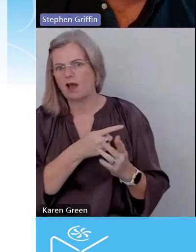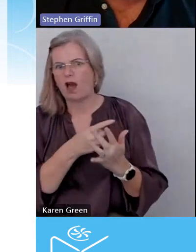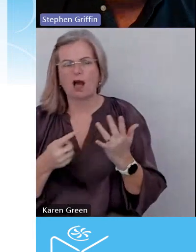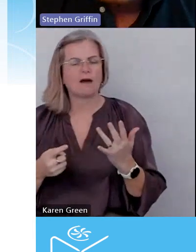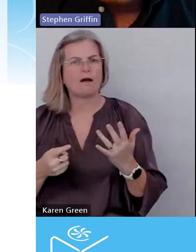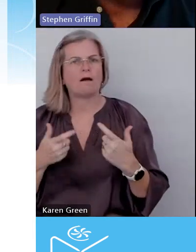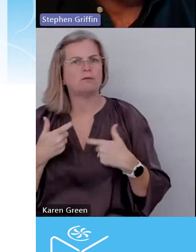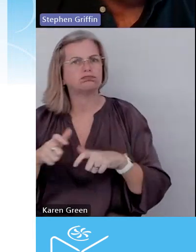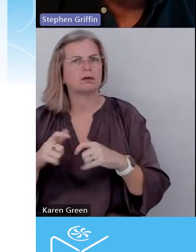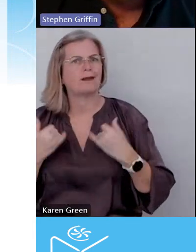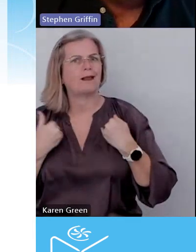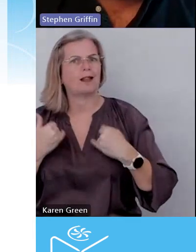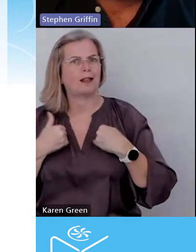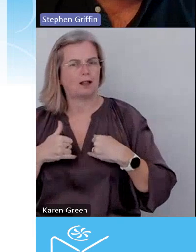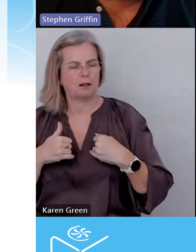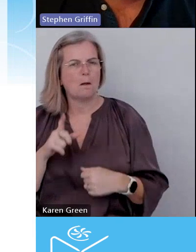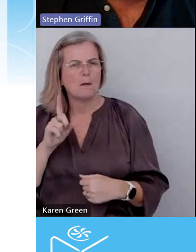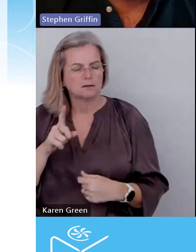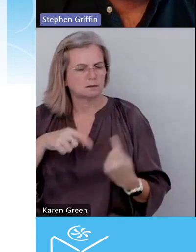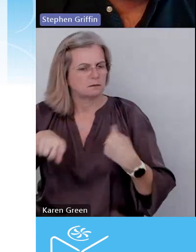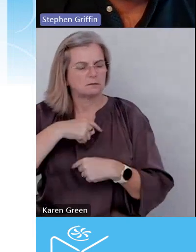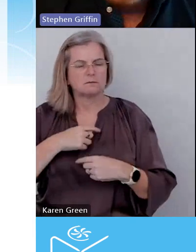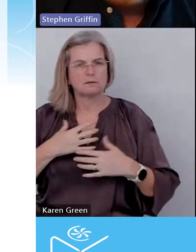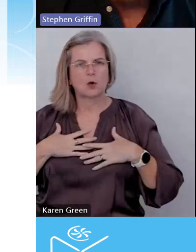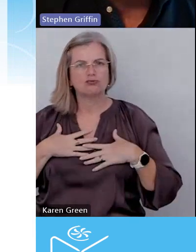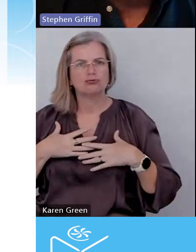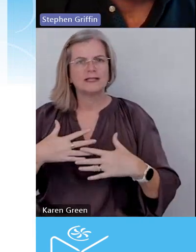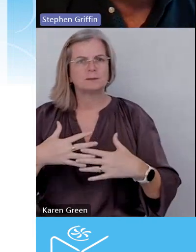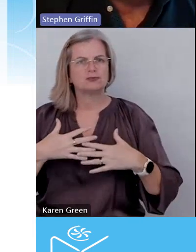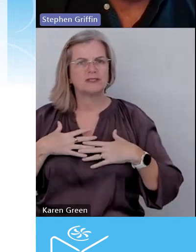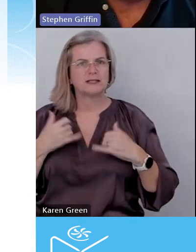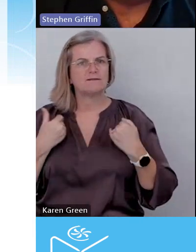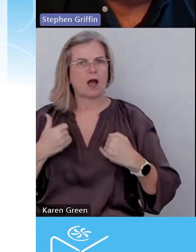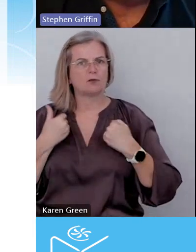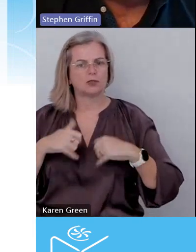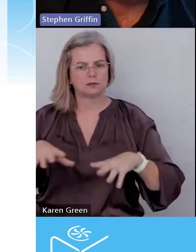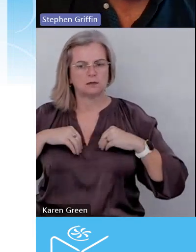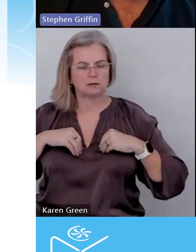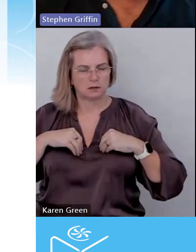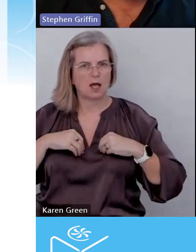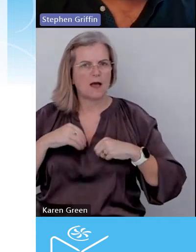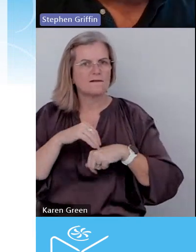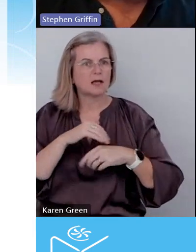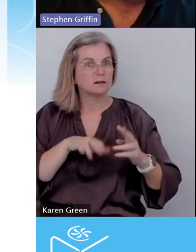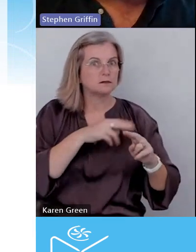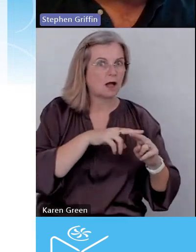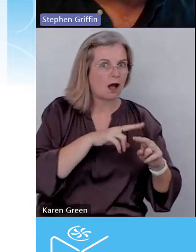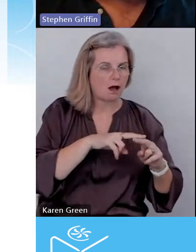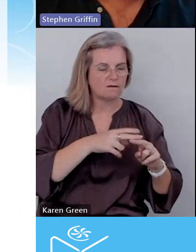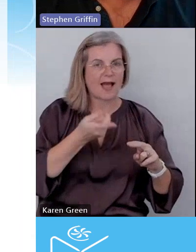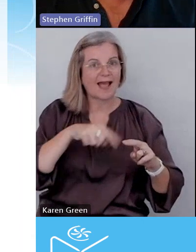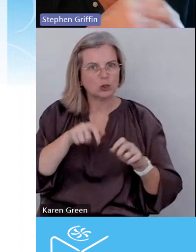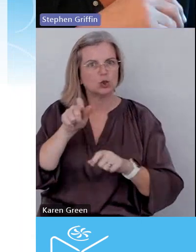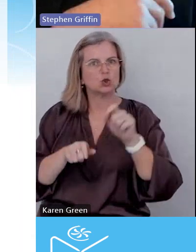to respiratory virus infections affecting both staff and students in schools. And I've named this talk